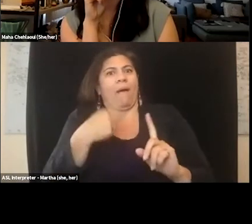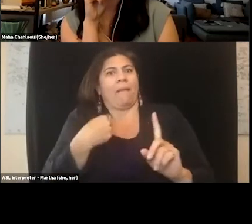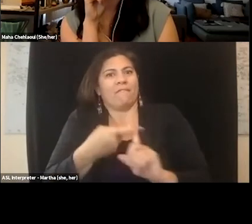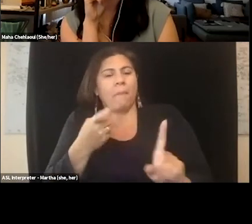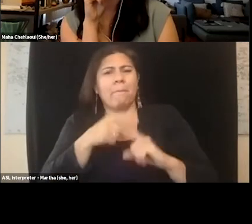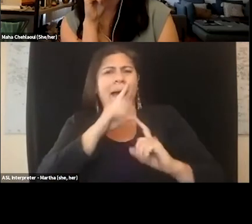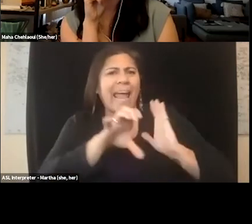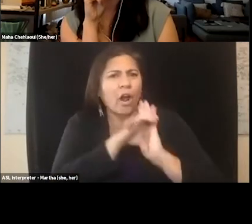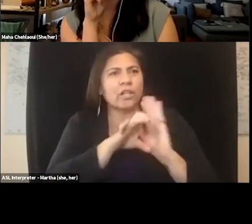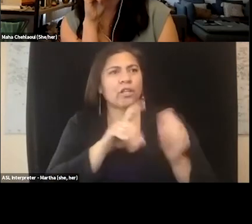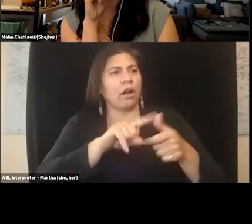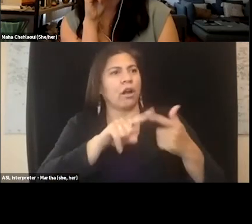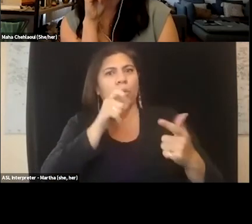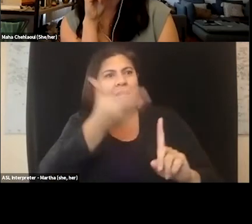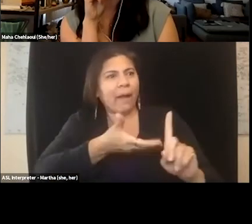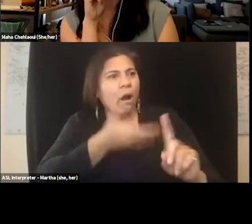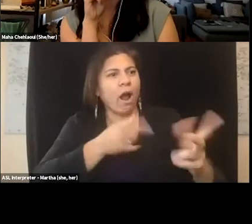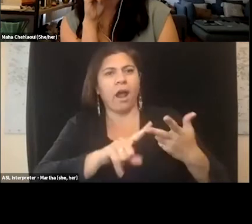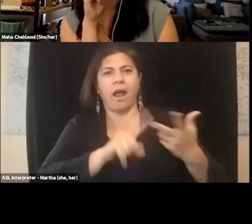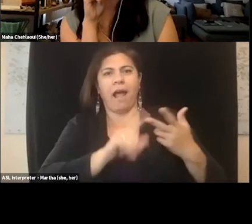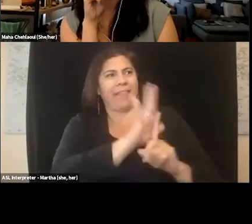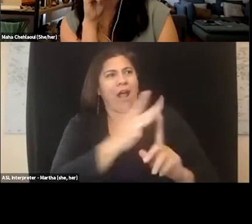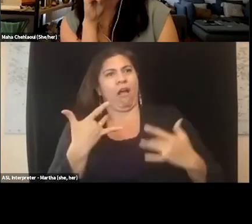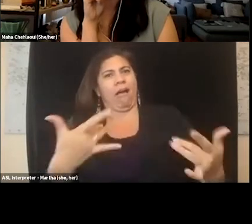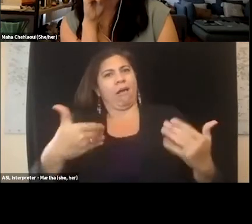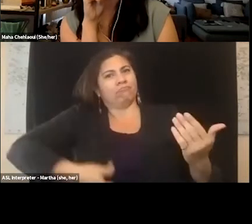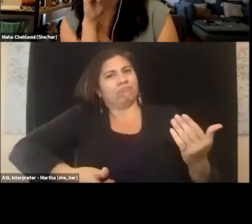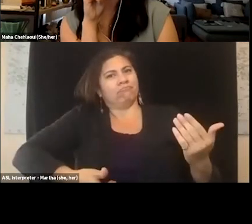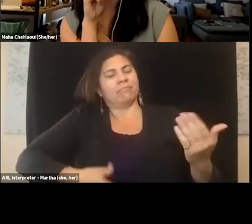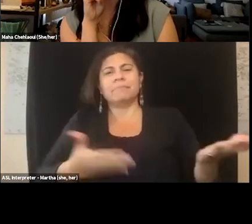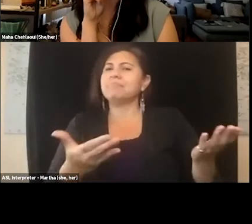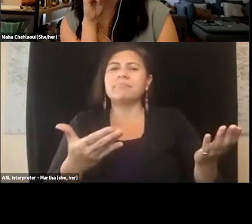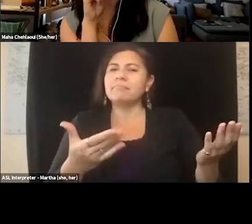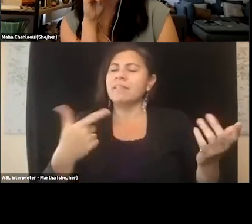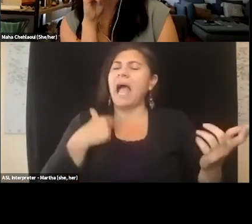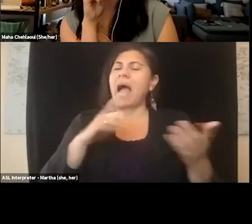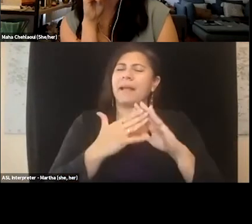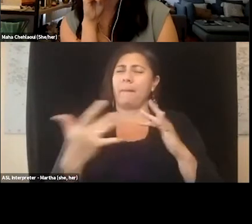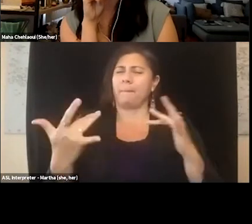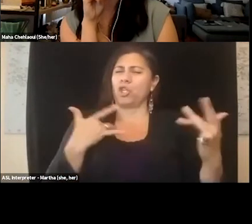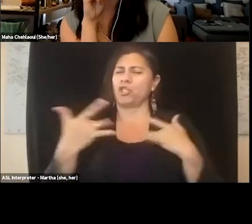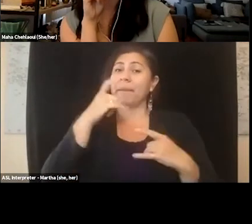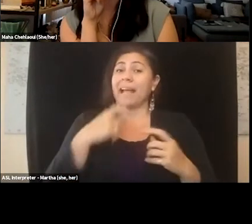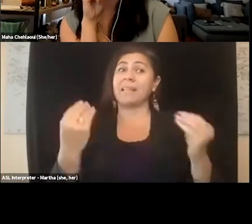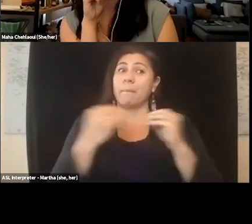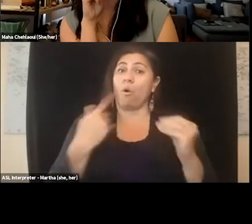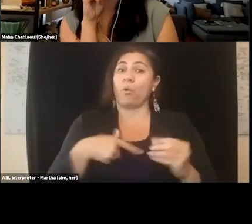character-wise, essence-wise. And I get worried that the more we try to be precise and